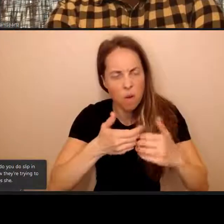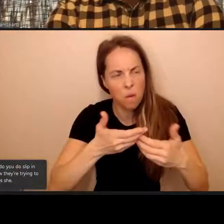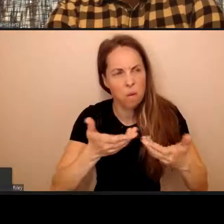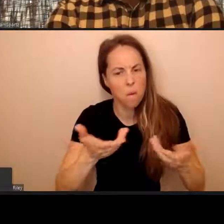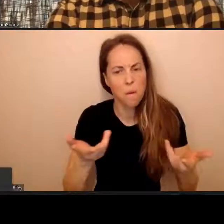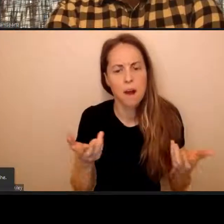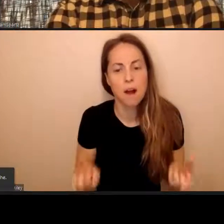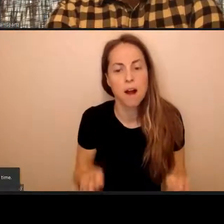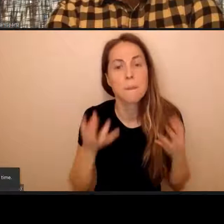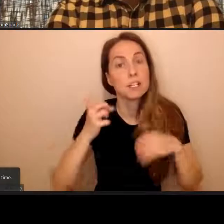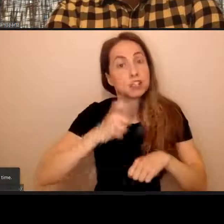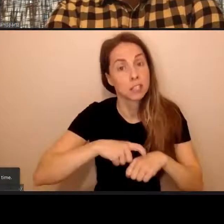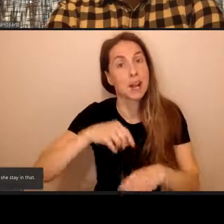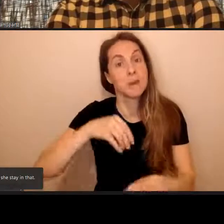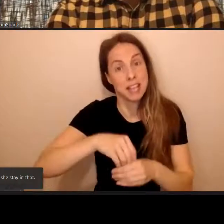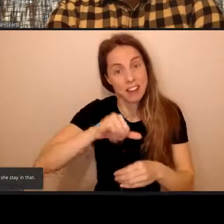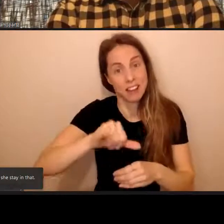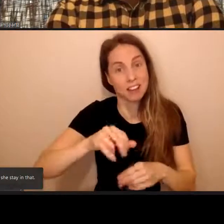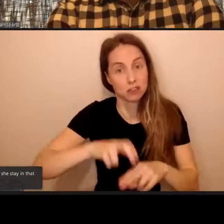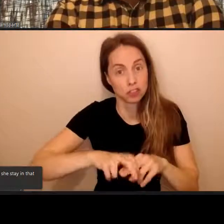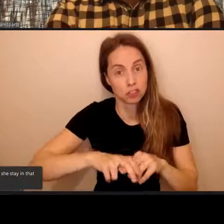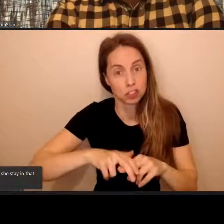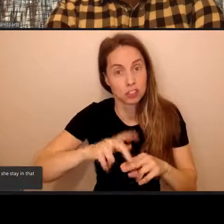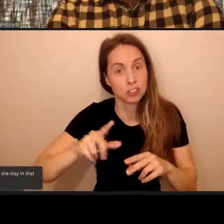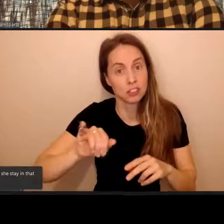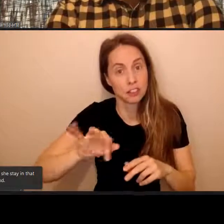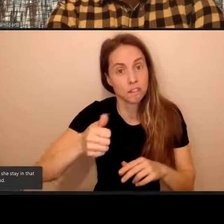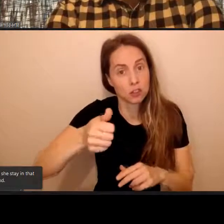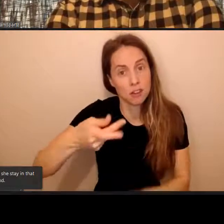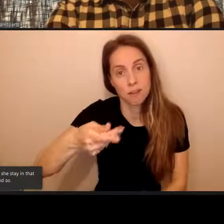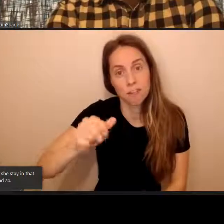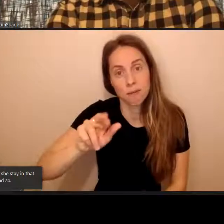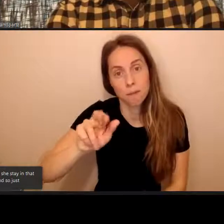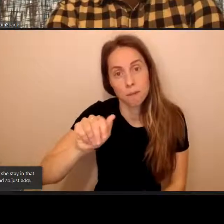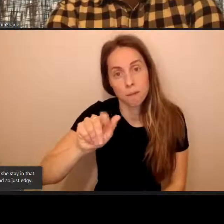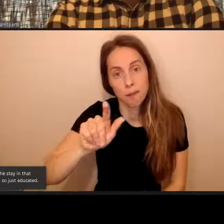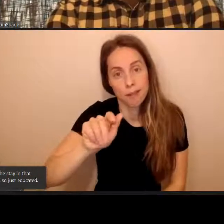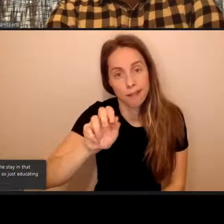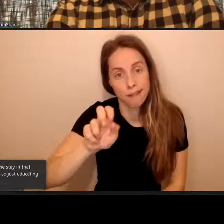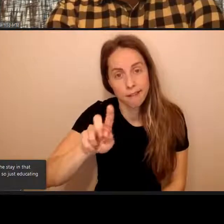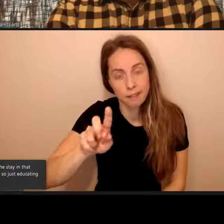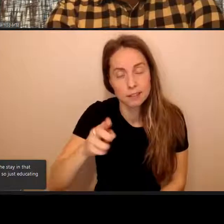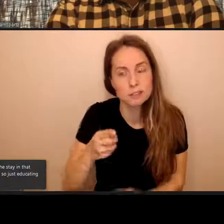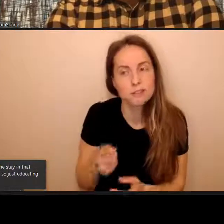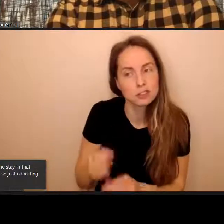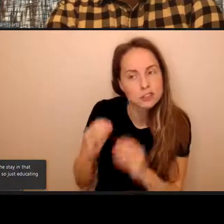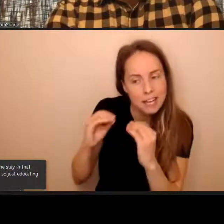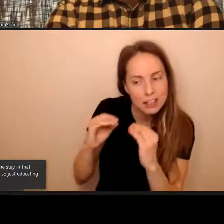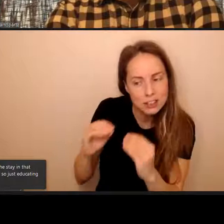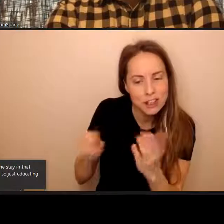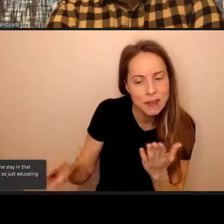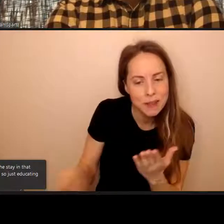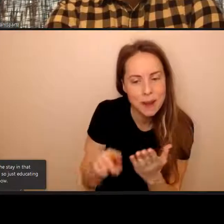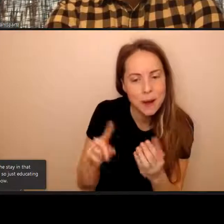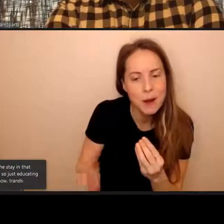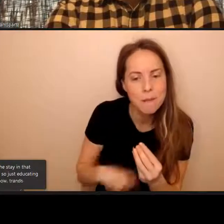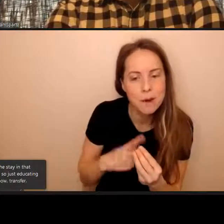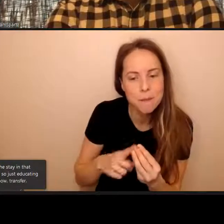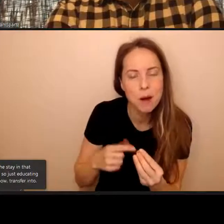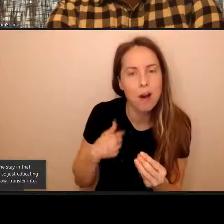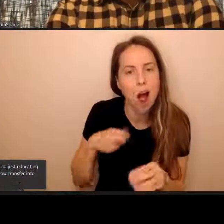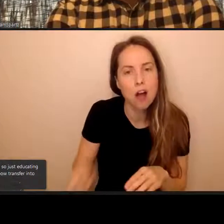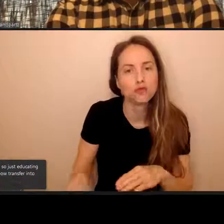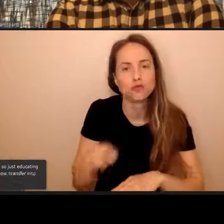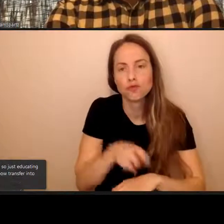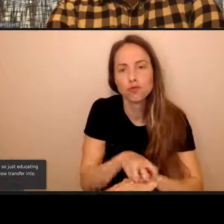how much of the time does she stay in that thing if she's paralyzed? And so just educating them, right, about, well, I transfer into the bed